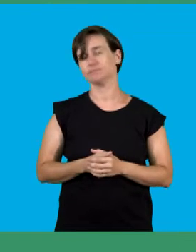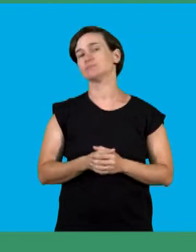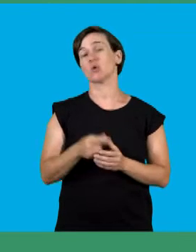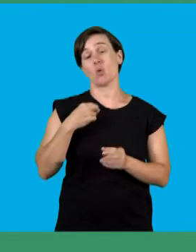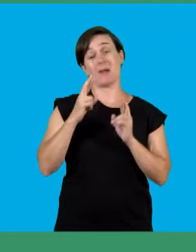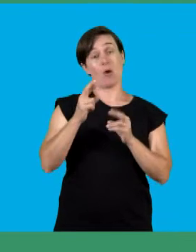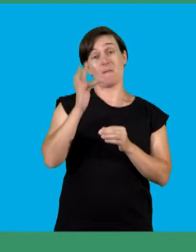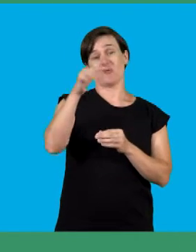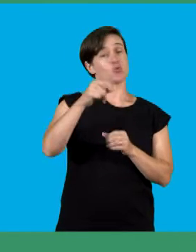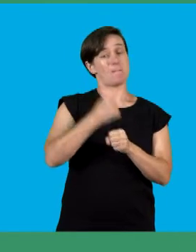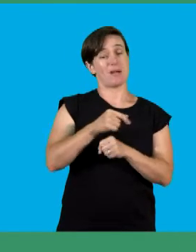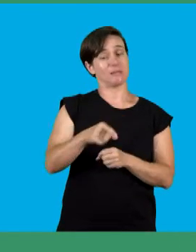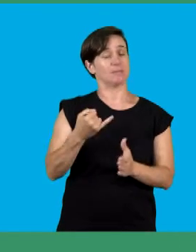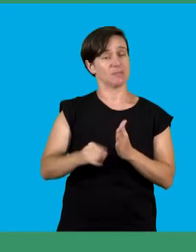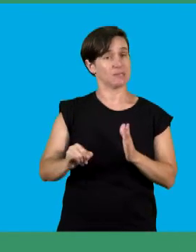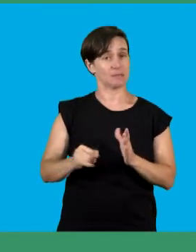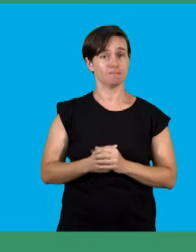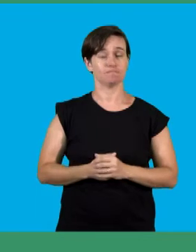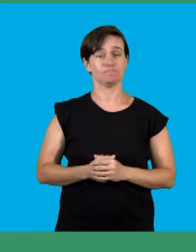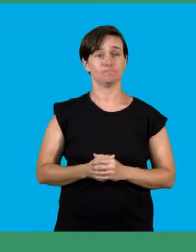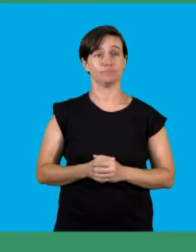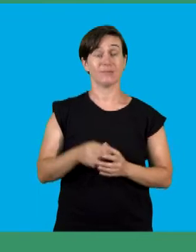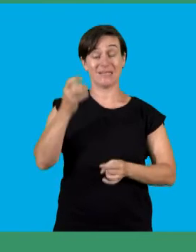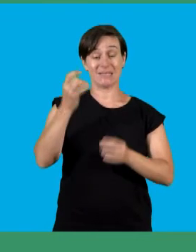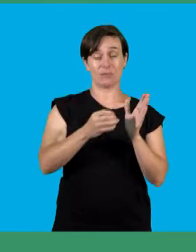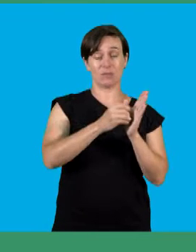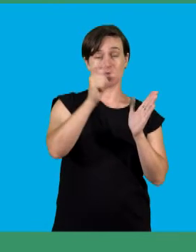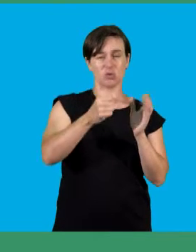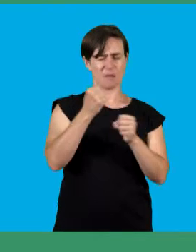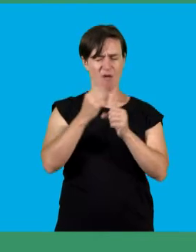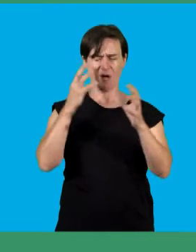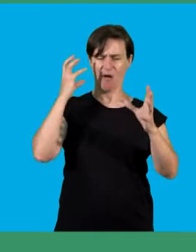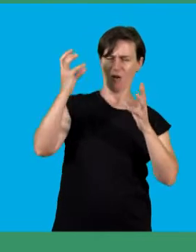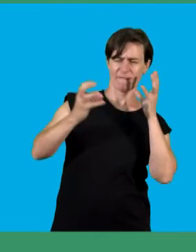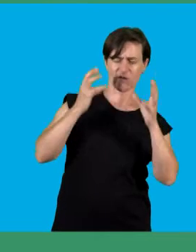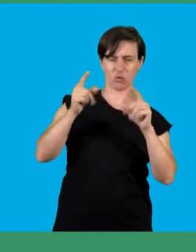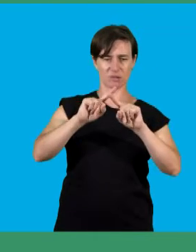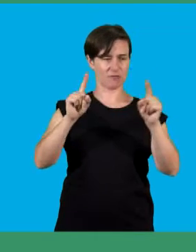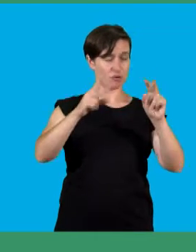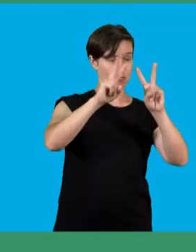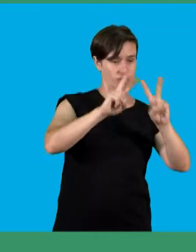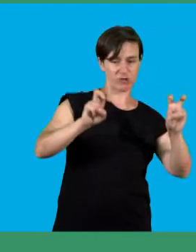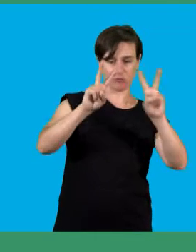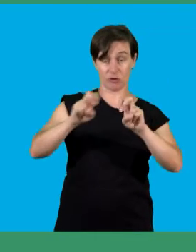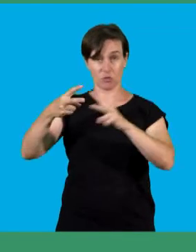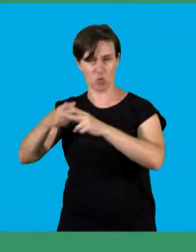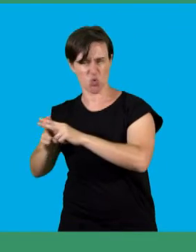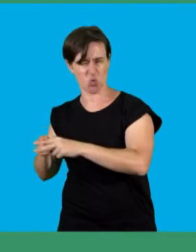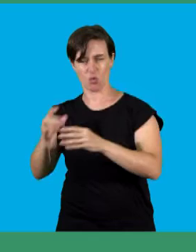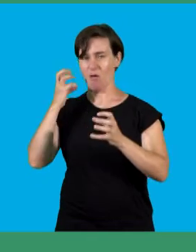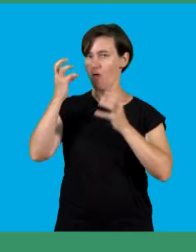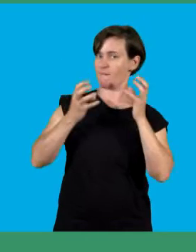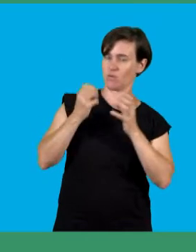you will not be making those errors. Some learners confuse the different types of research